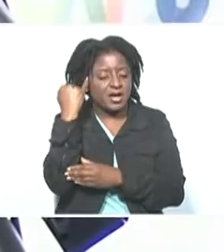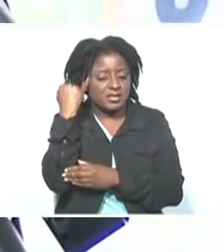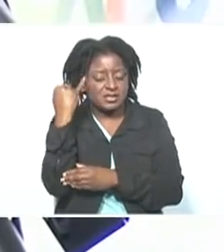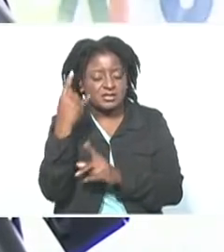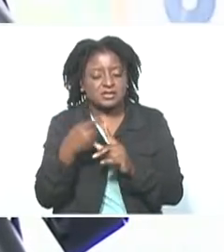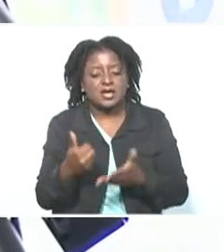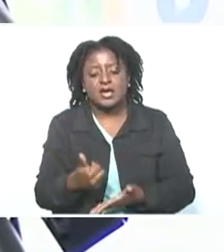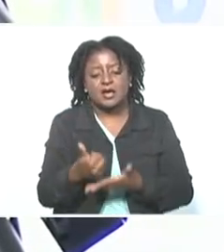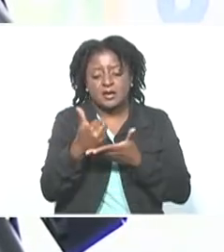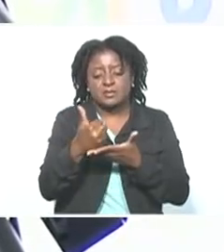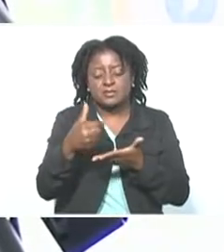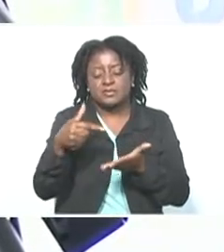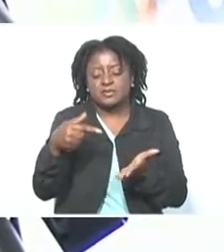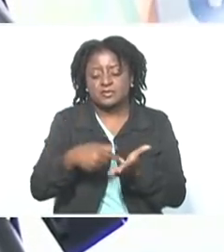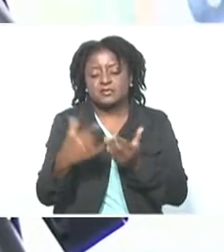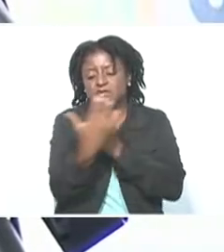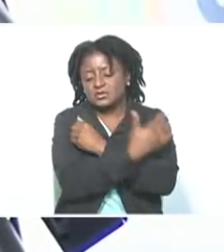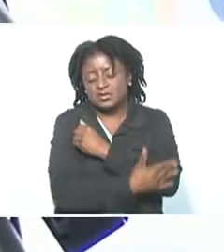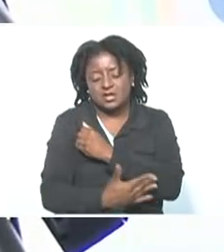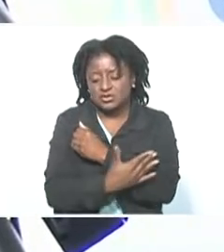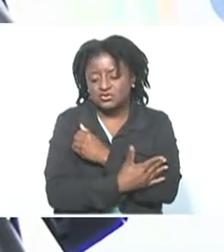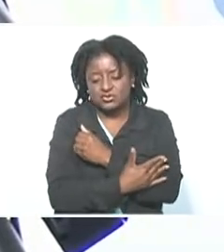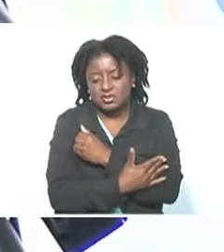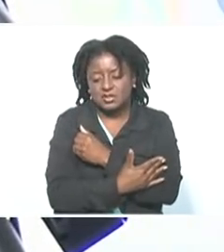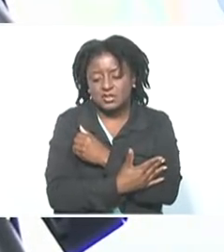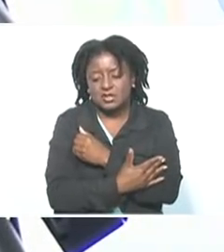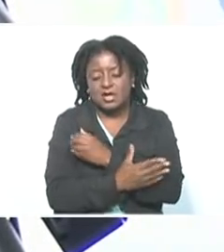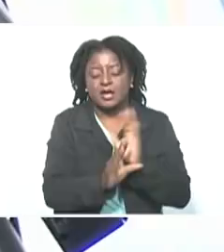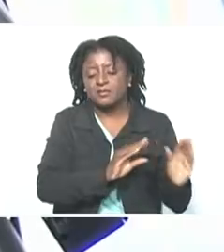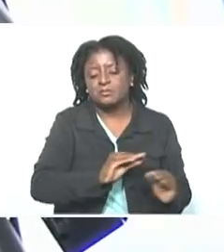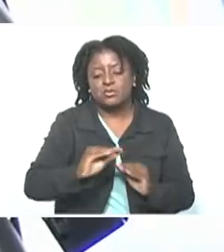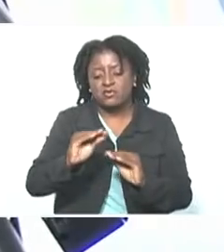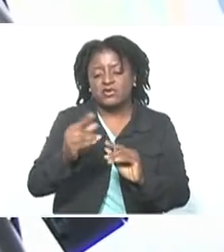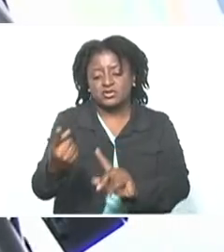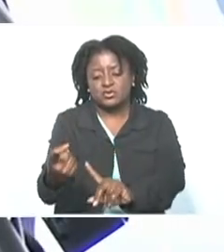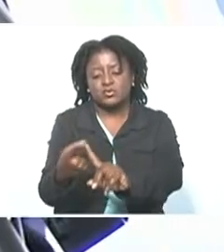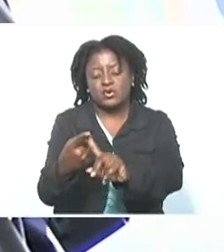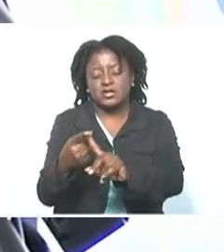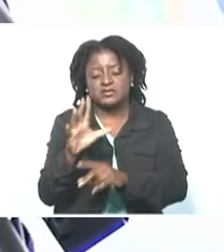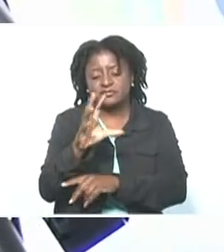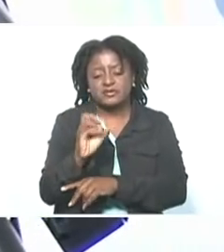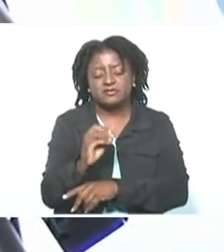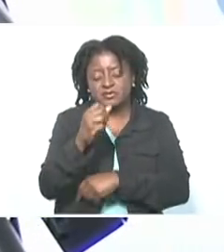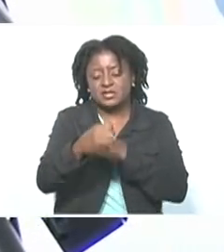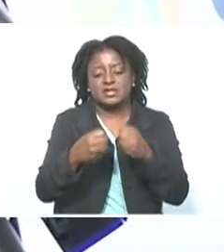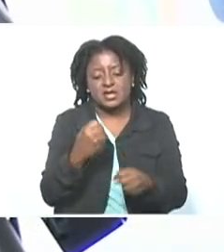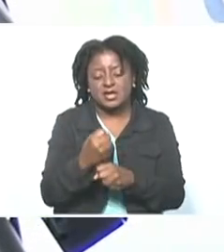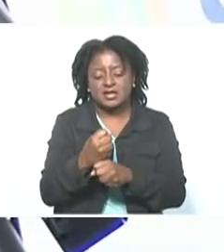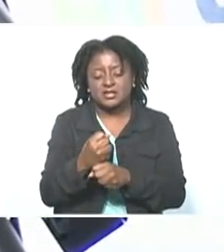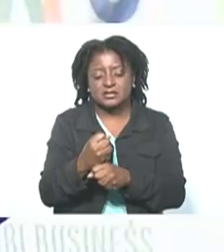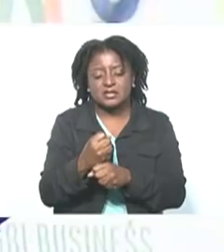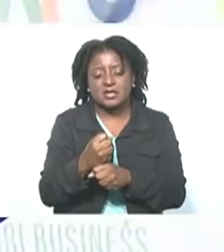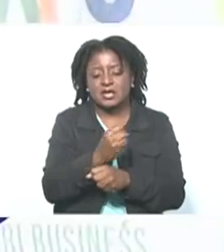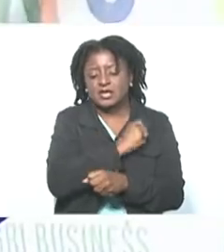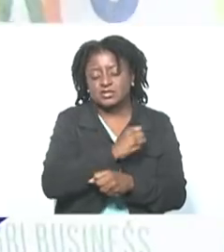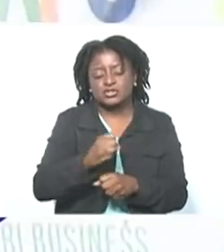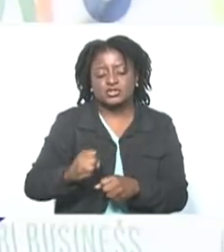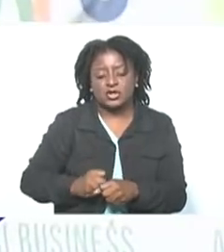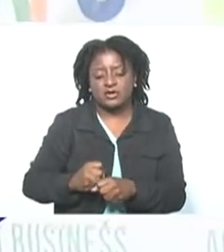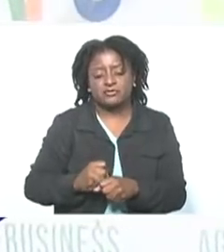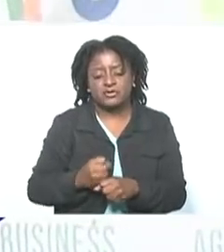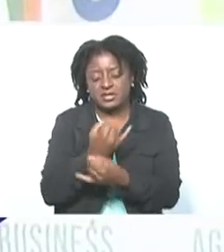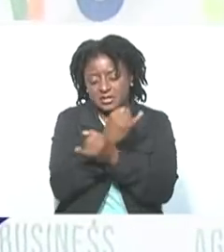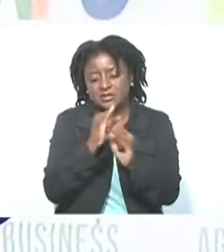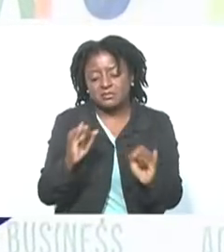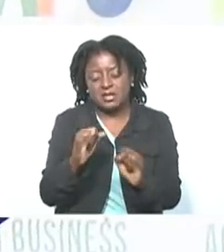ways as we push towards our 50th year as a sovereign nation. President of